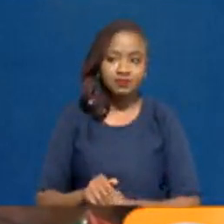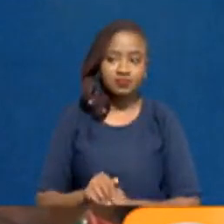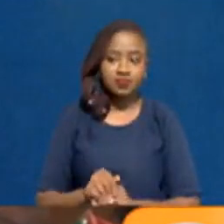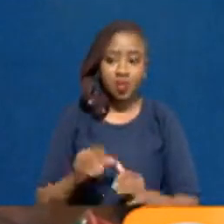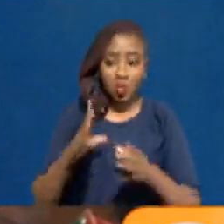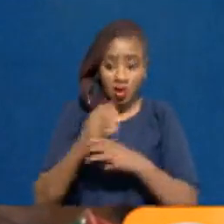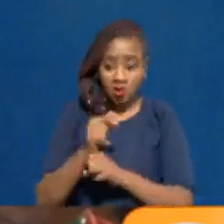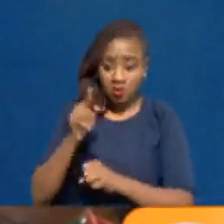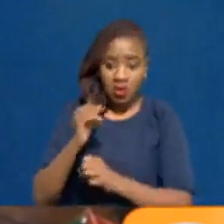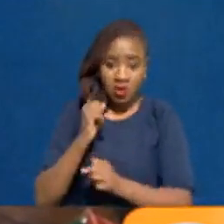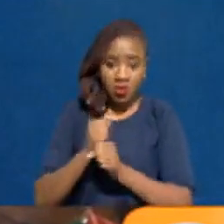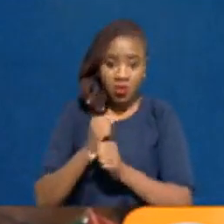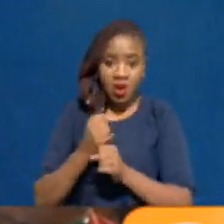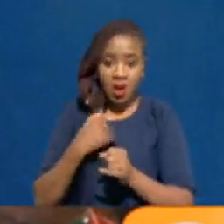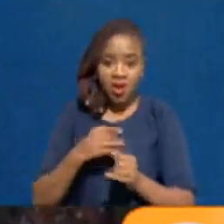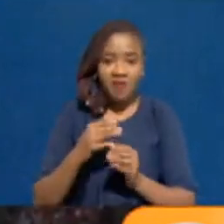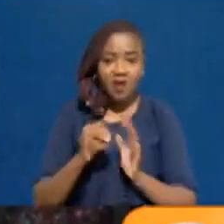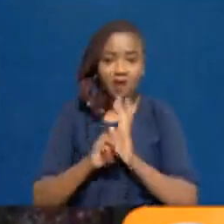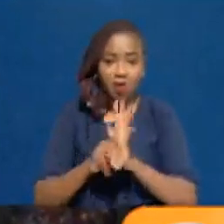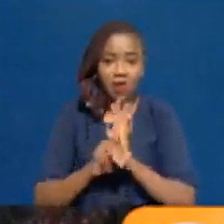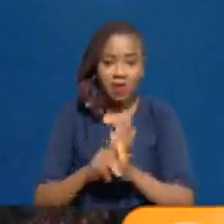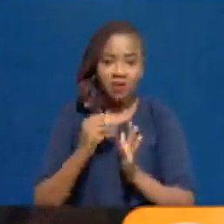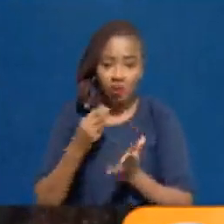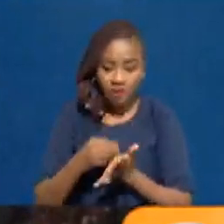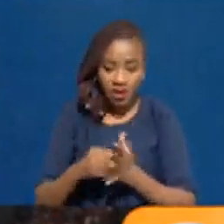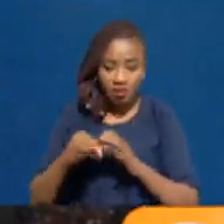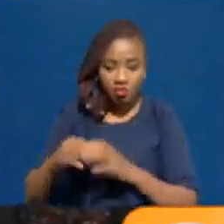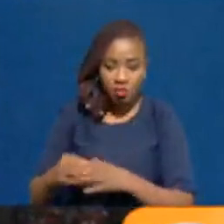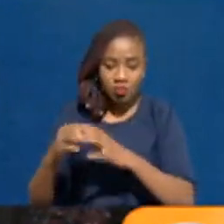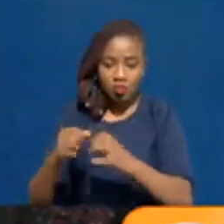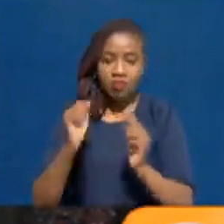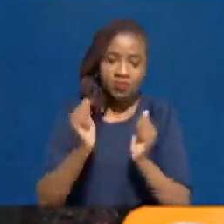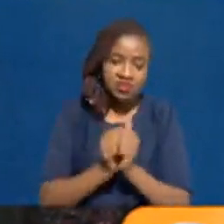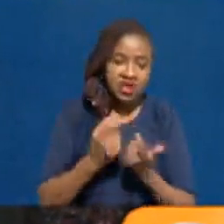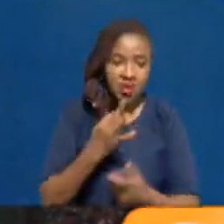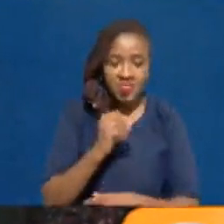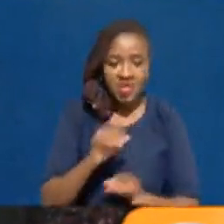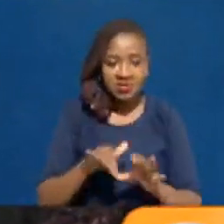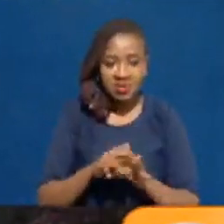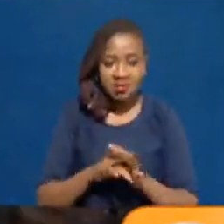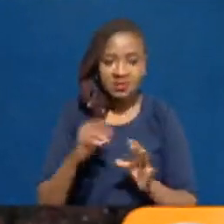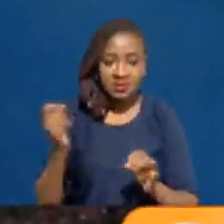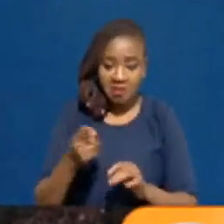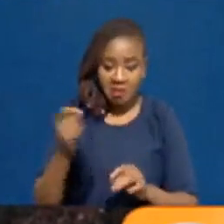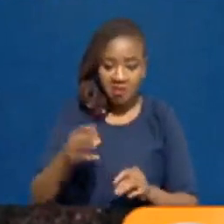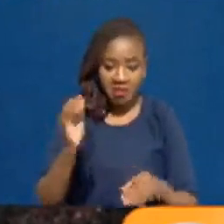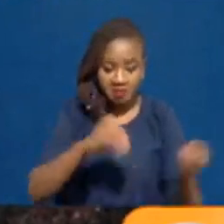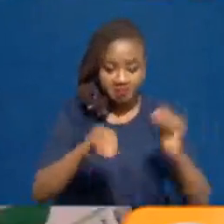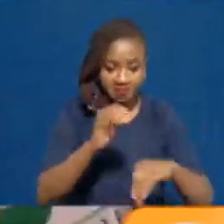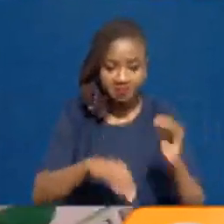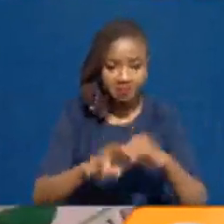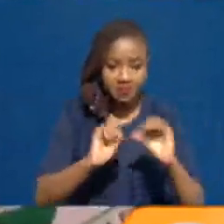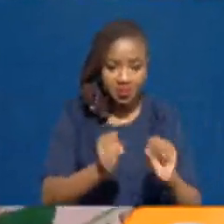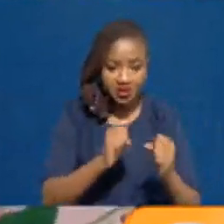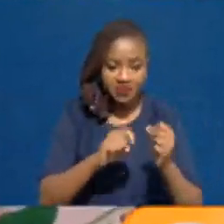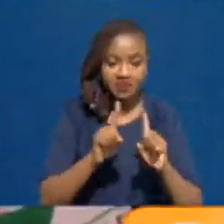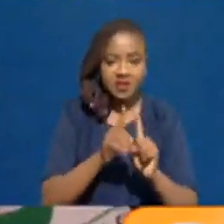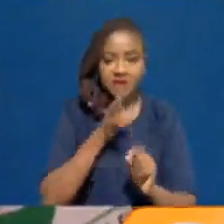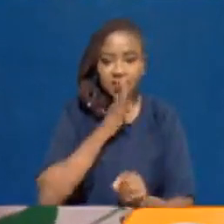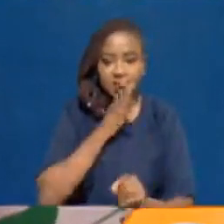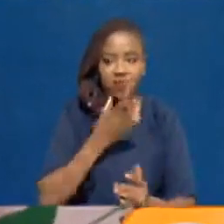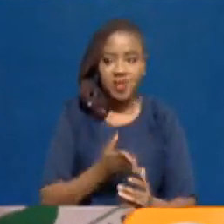organization operates a table banking model where groups of between 10 to 30 members gather every month to save and borrow. First Lady